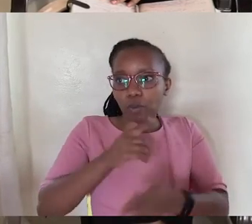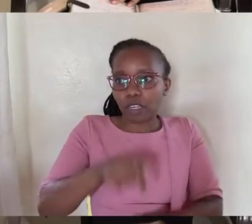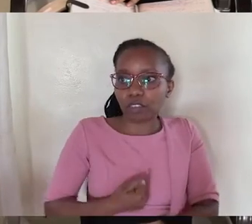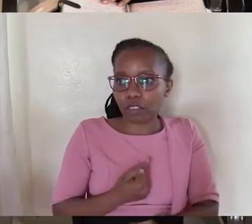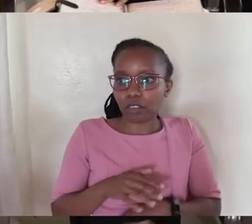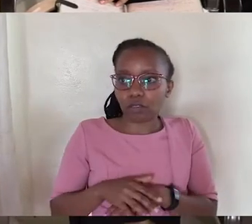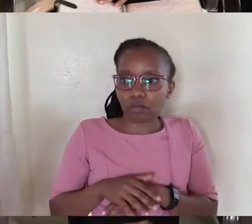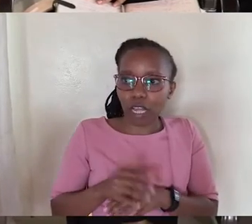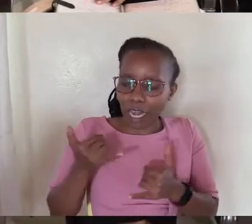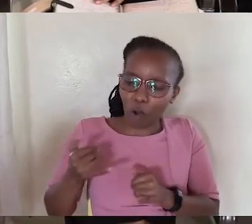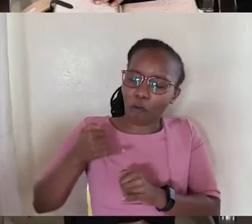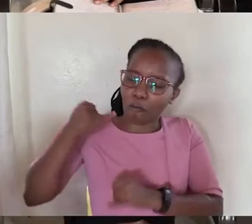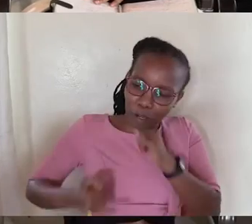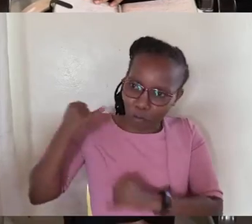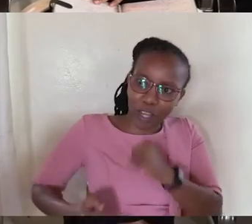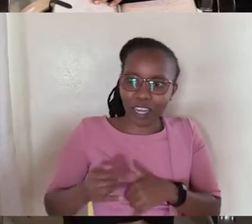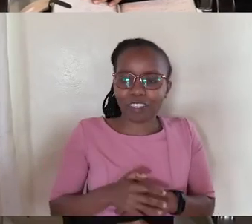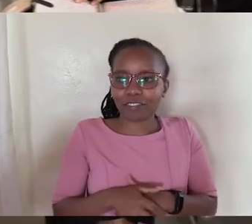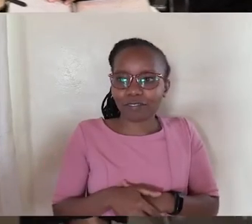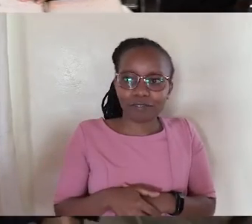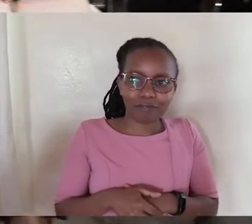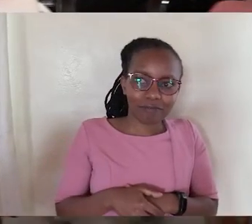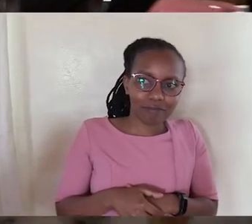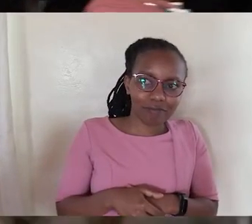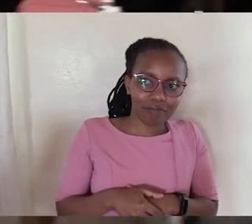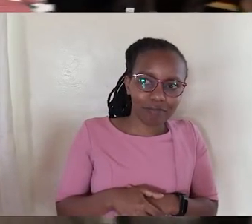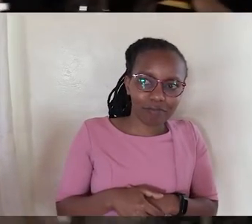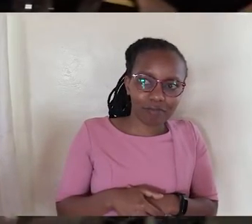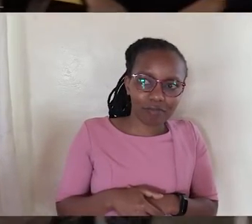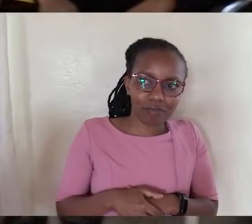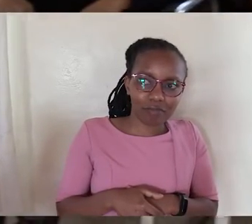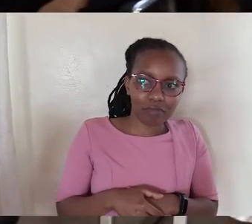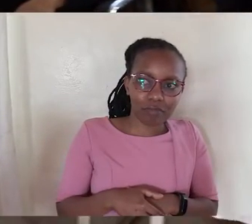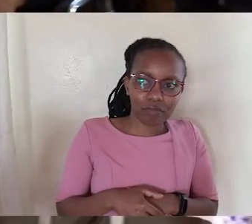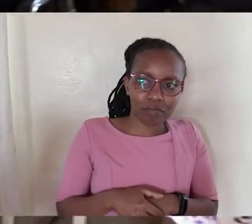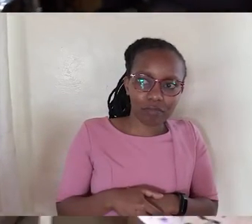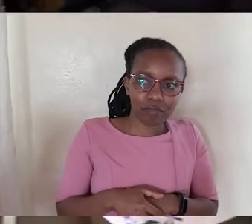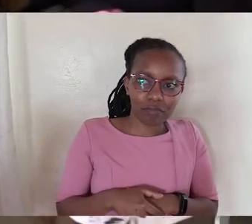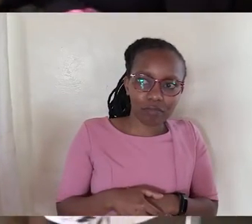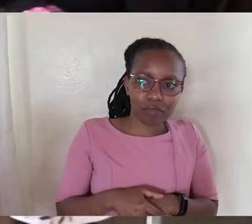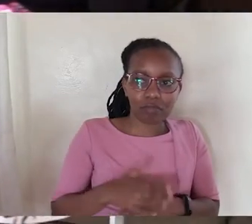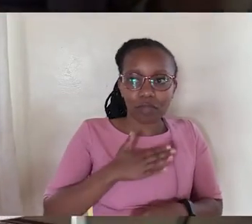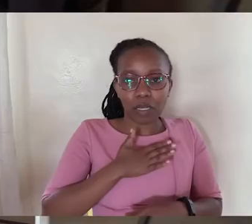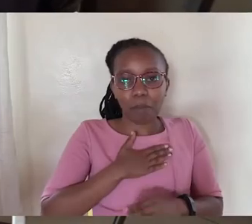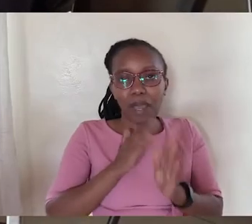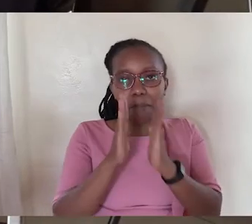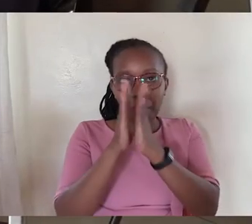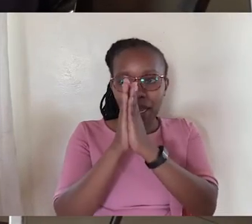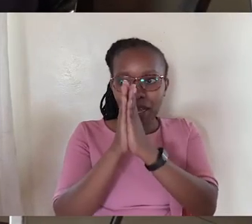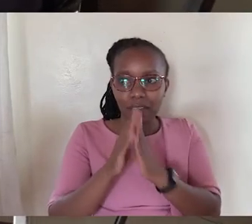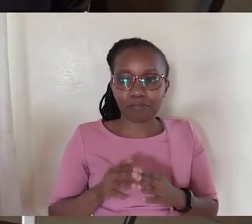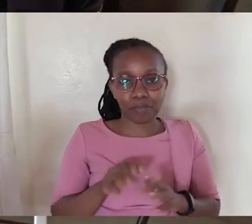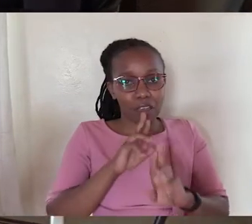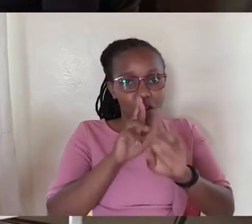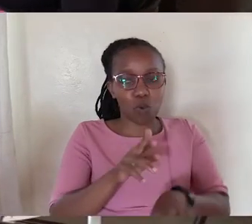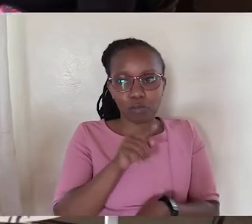now finally. Thank you so much. That is powerful. Okay, let me give you my prayer. My prayer is that this